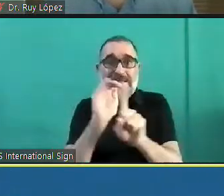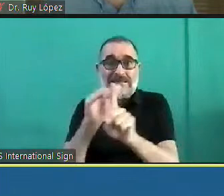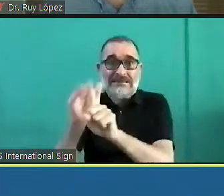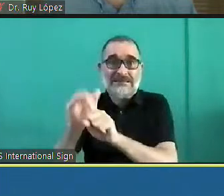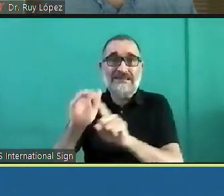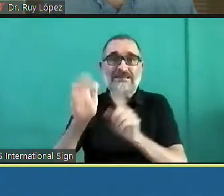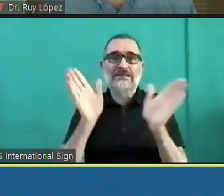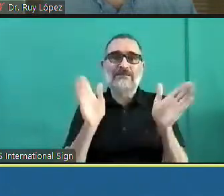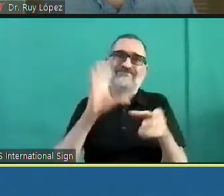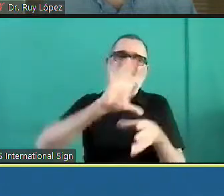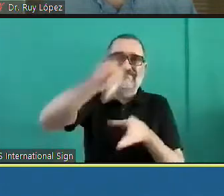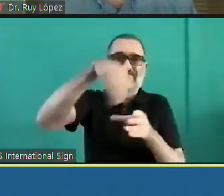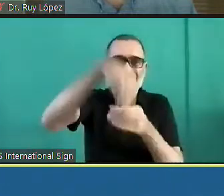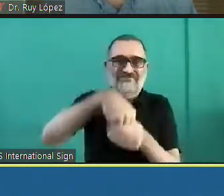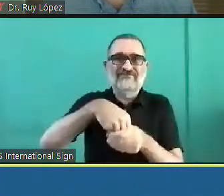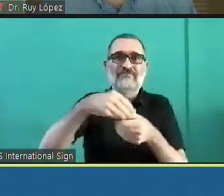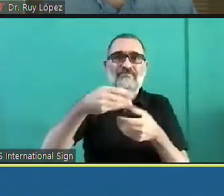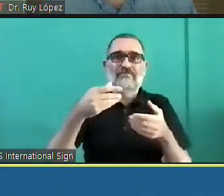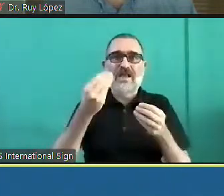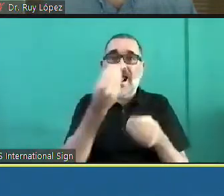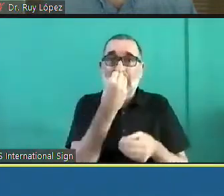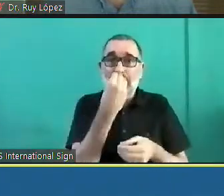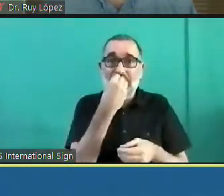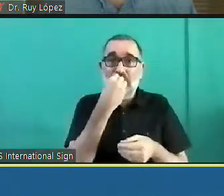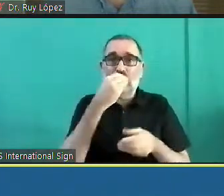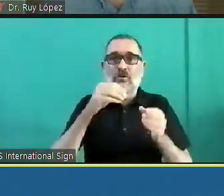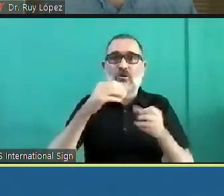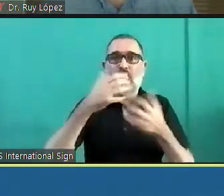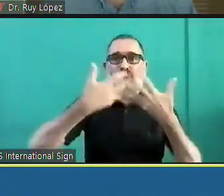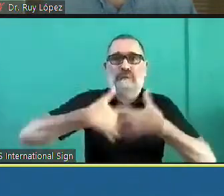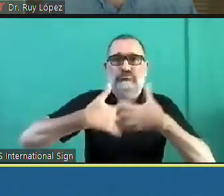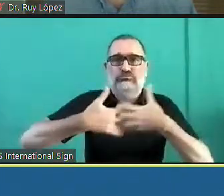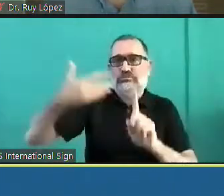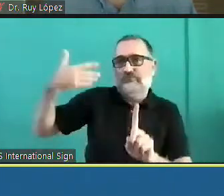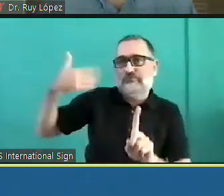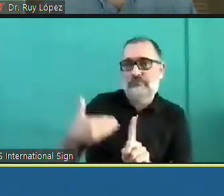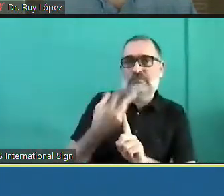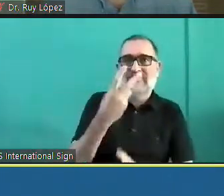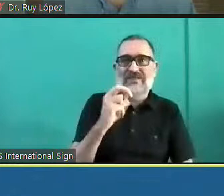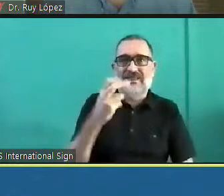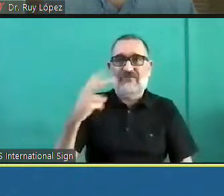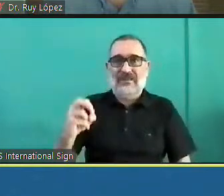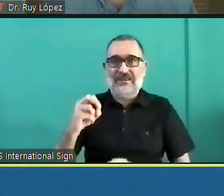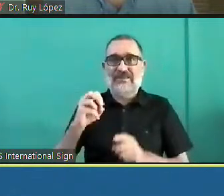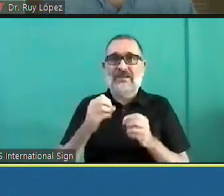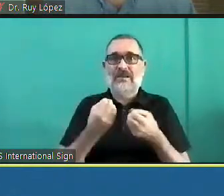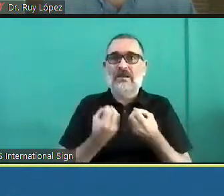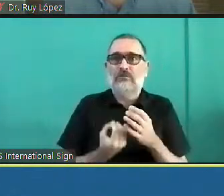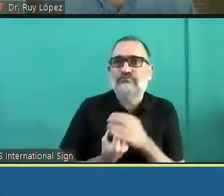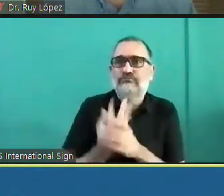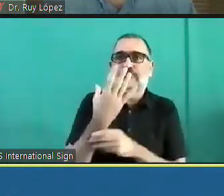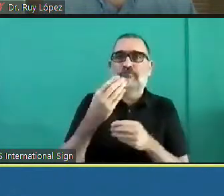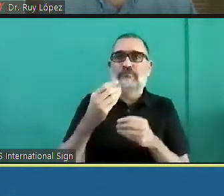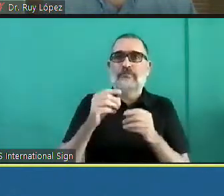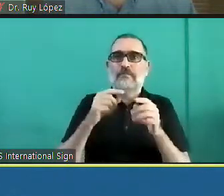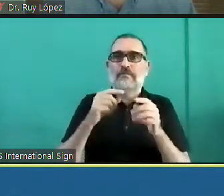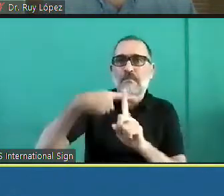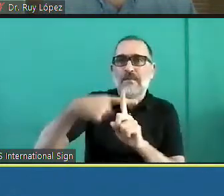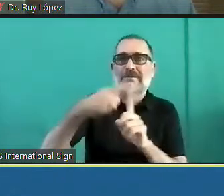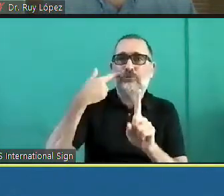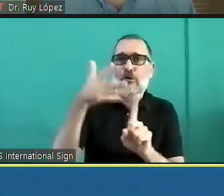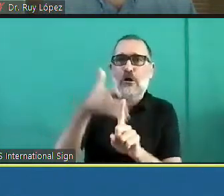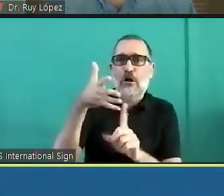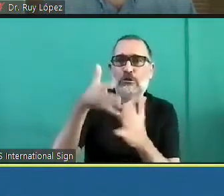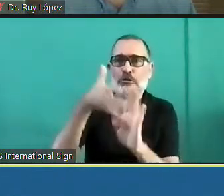Salvador Subirán, and is a surgeon from UNAM in terms of his training specialization. He has vast experience in